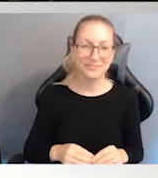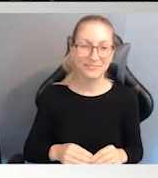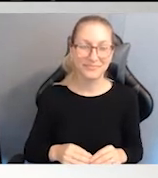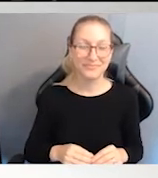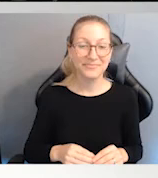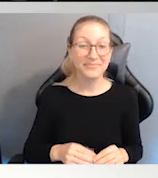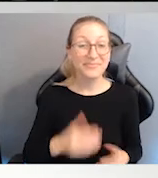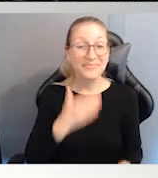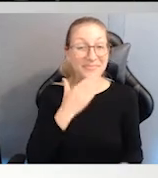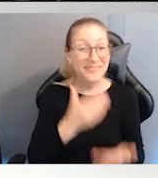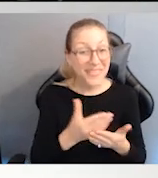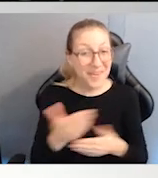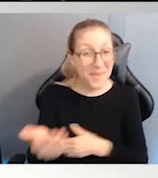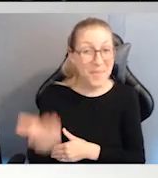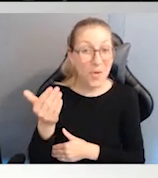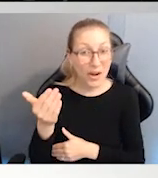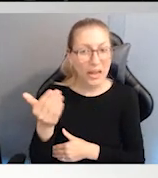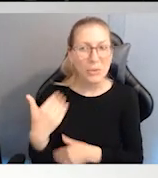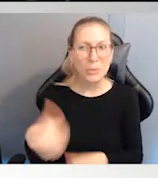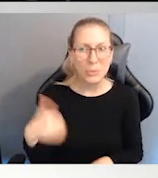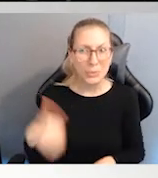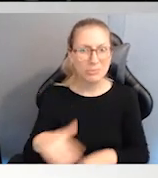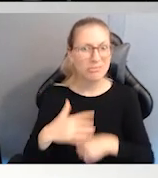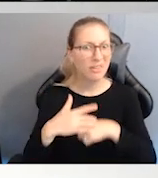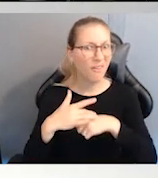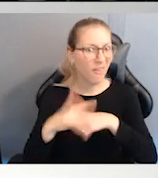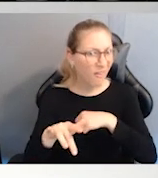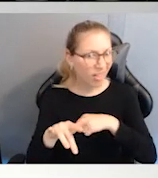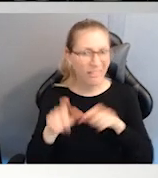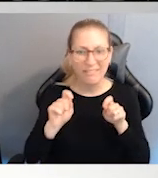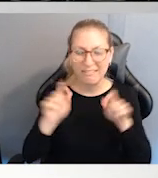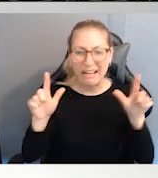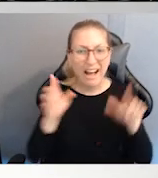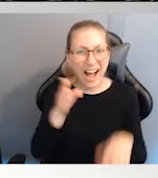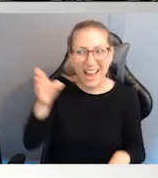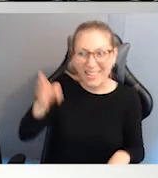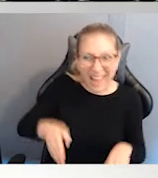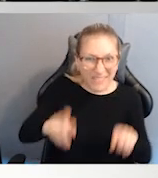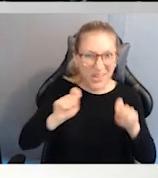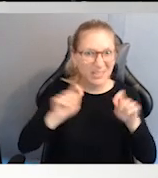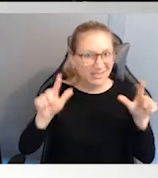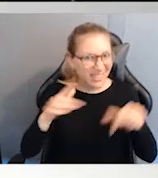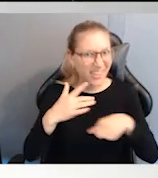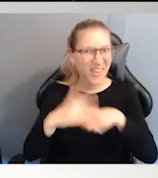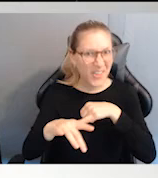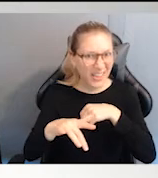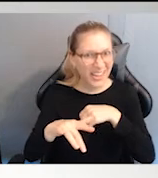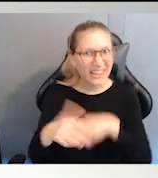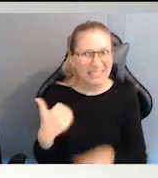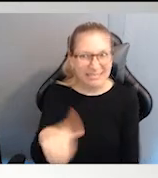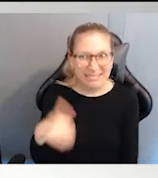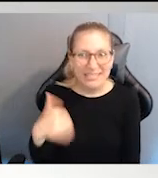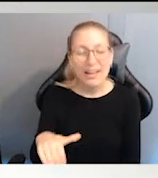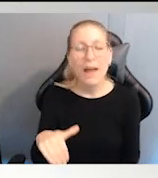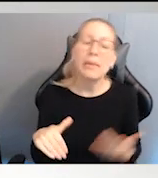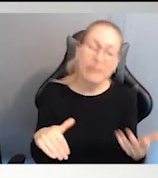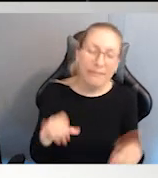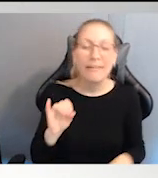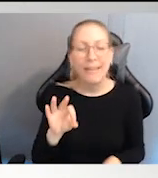Good morning. This is too early for me to be up. I'm never up this early, unless I'm going out on